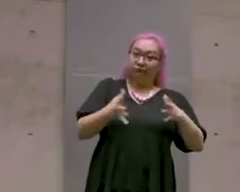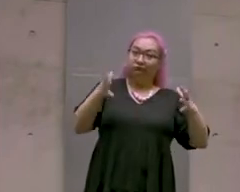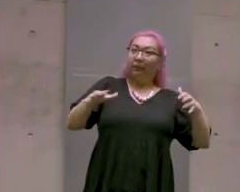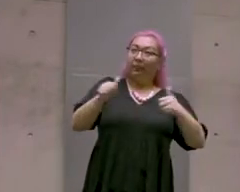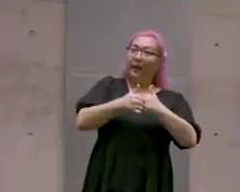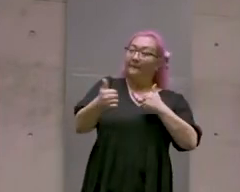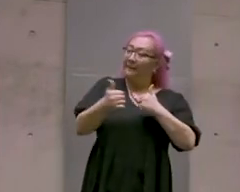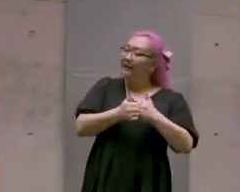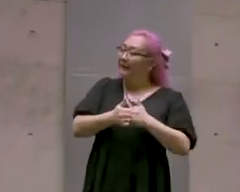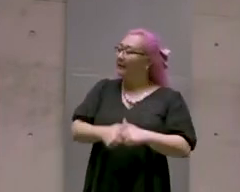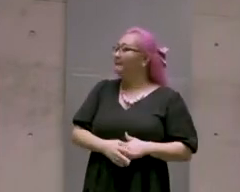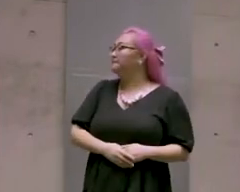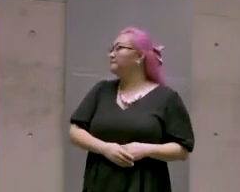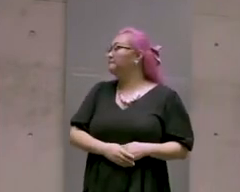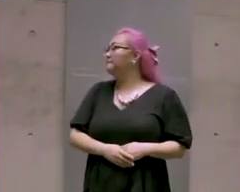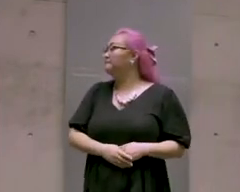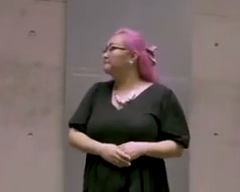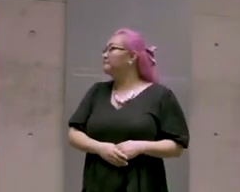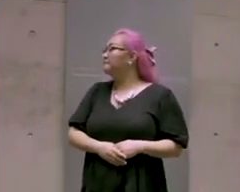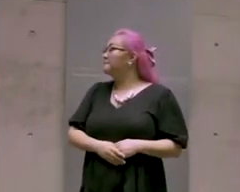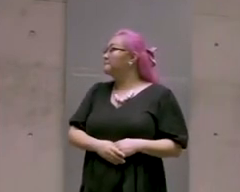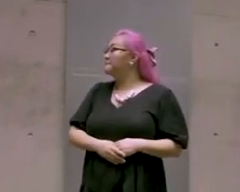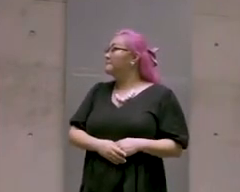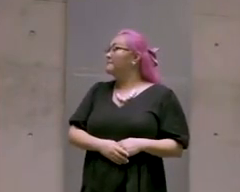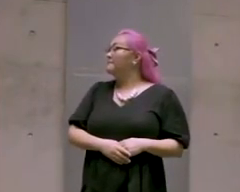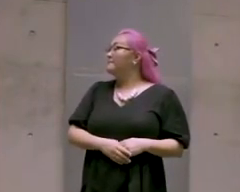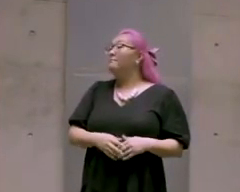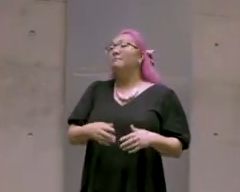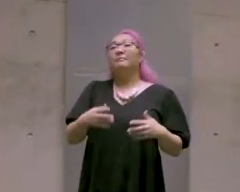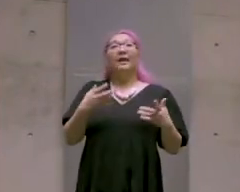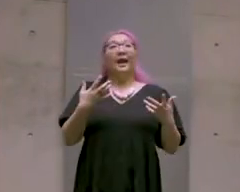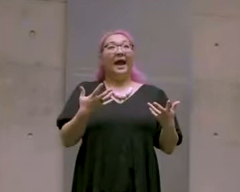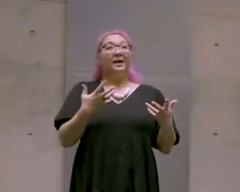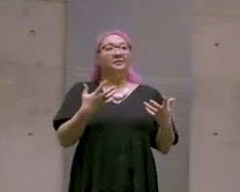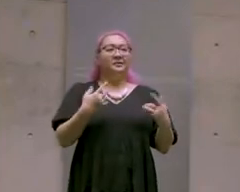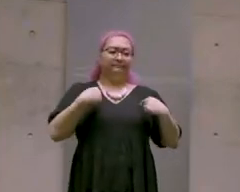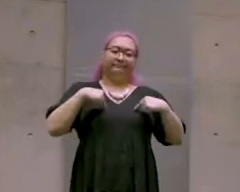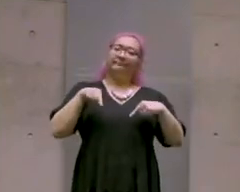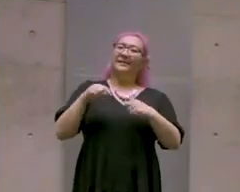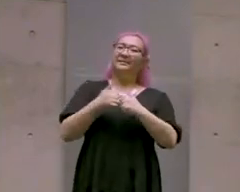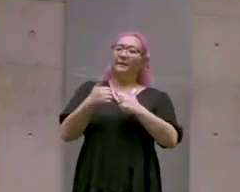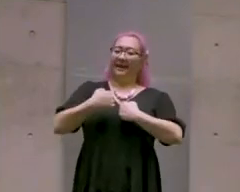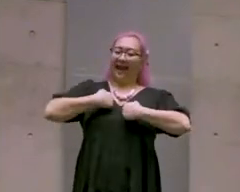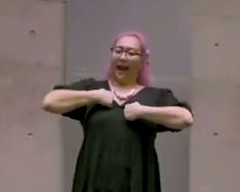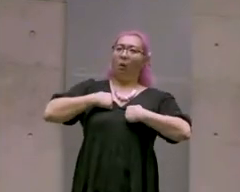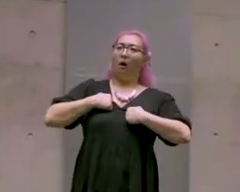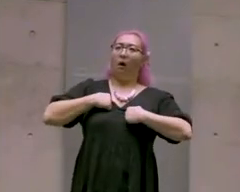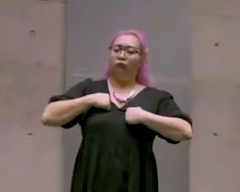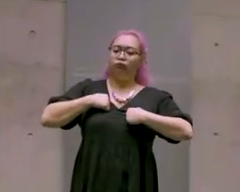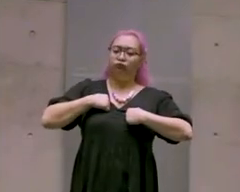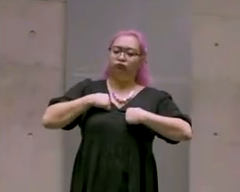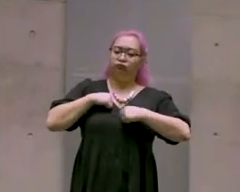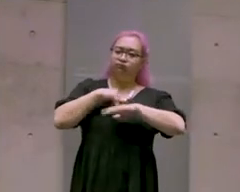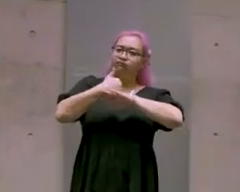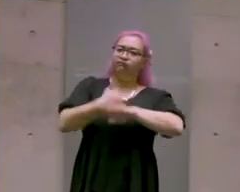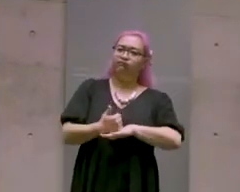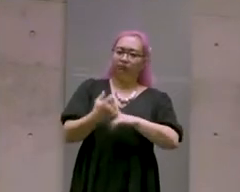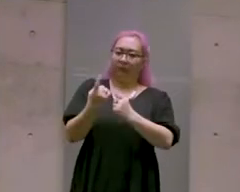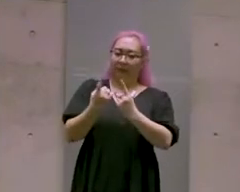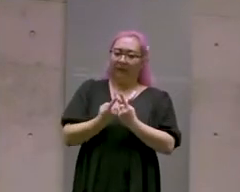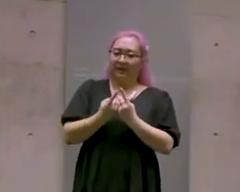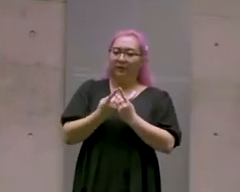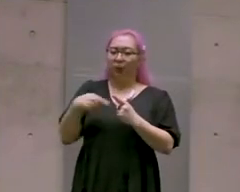is where I guess we really start to as a company do interactive fiction. And those circular games were kind of these